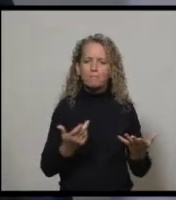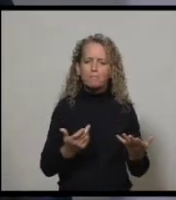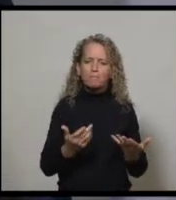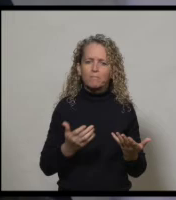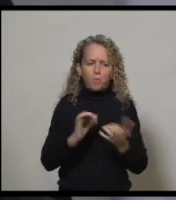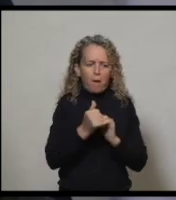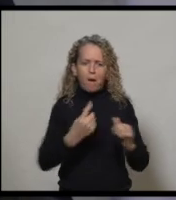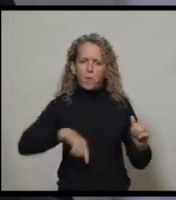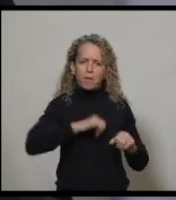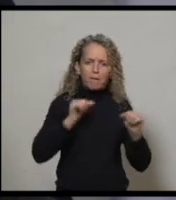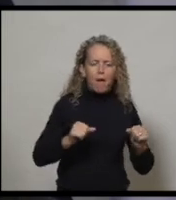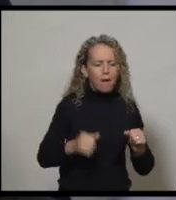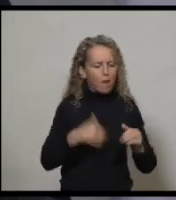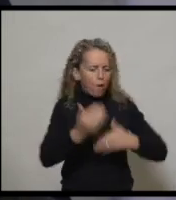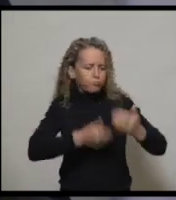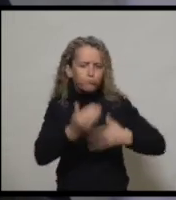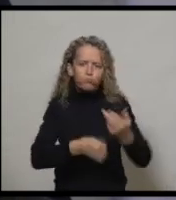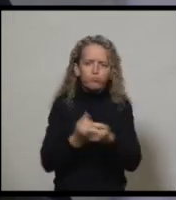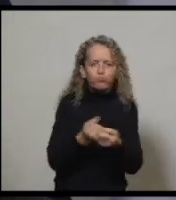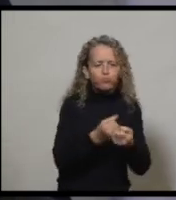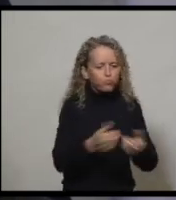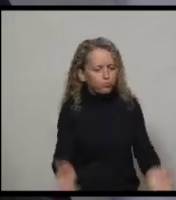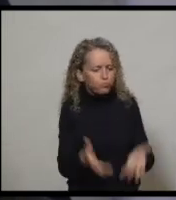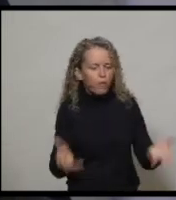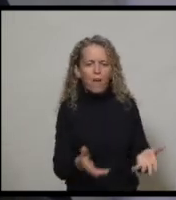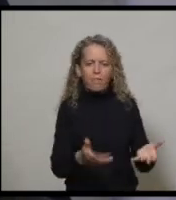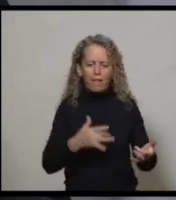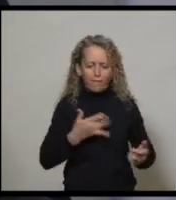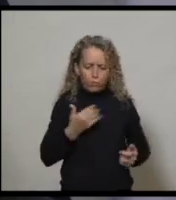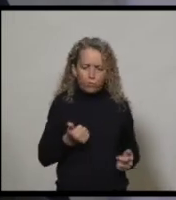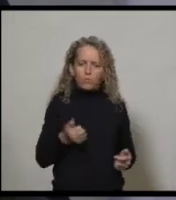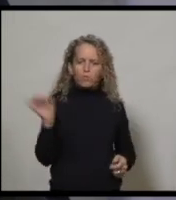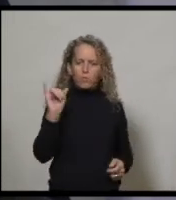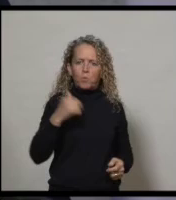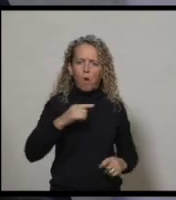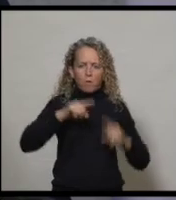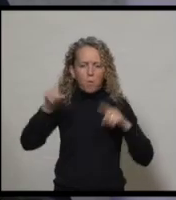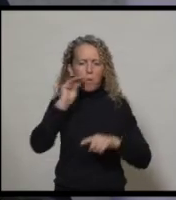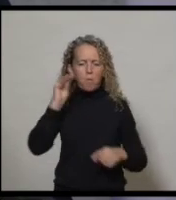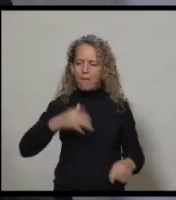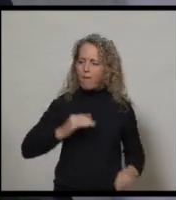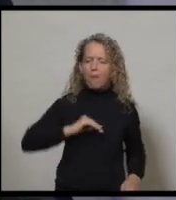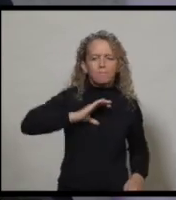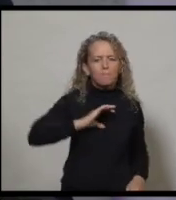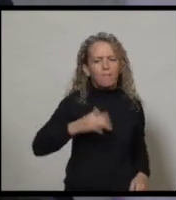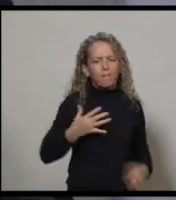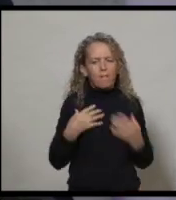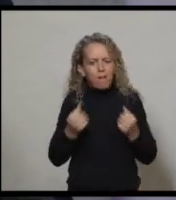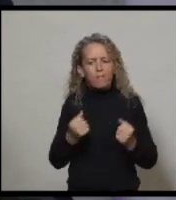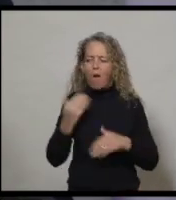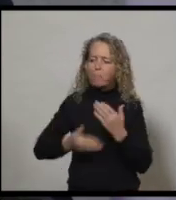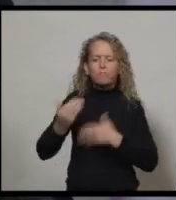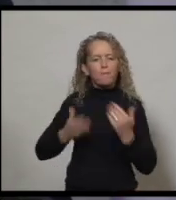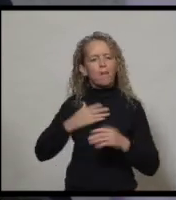those awesome jobs that we do while we also stay well? We want to be able to go home and be well for our family and our friends, as well as the students and